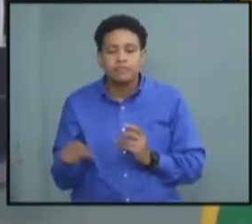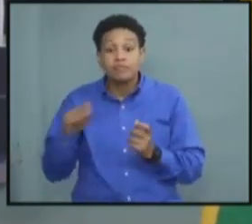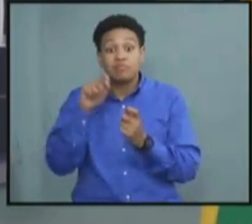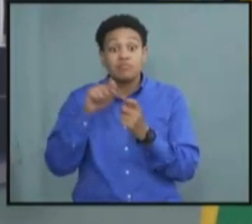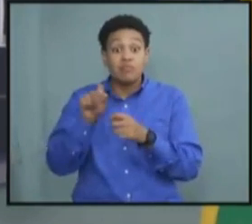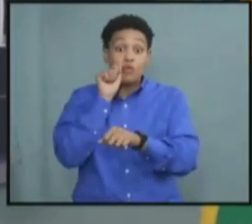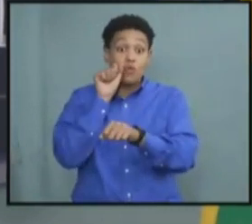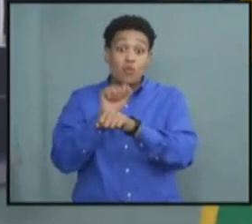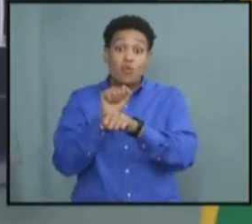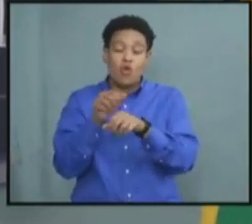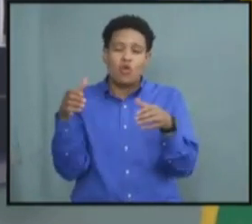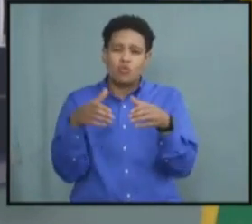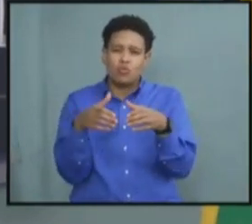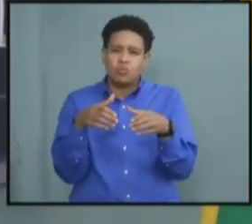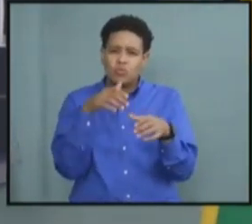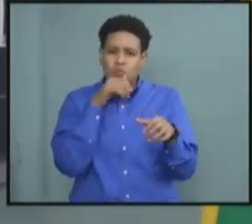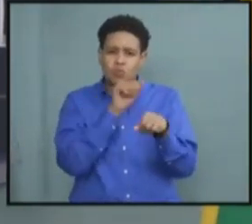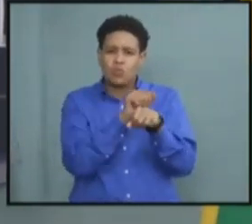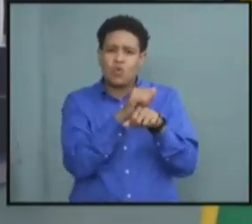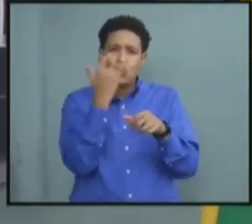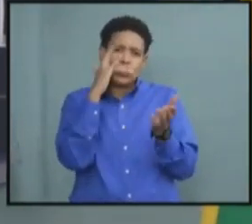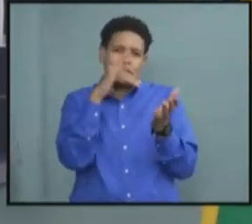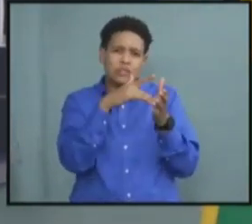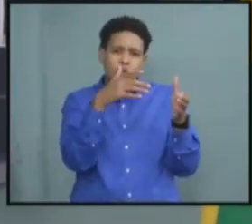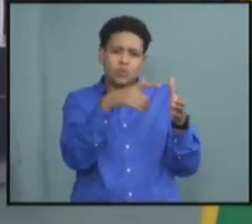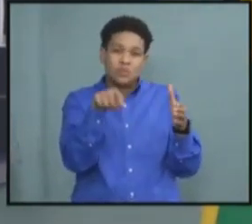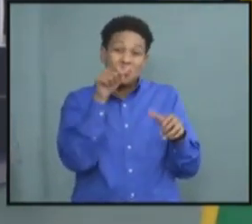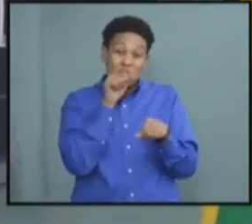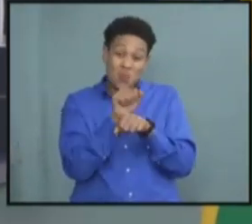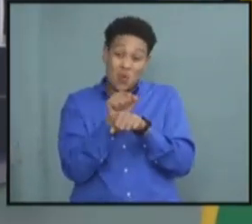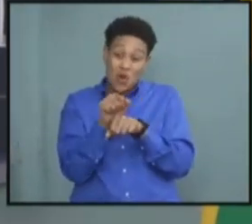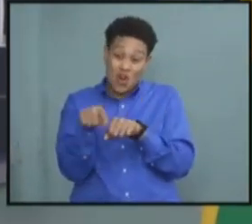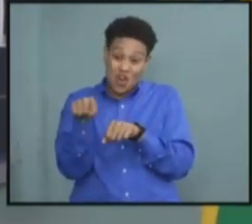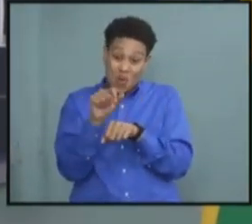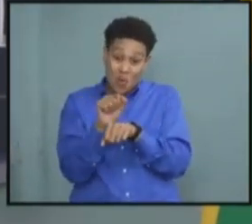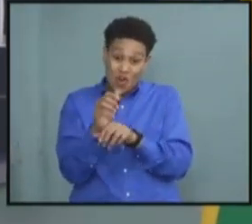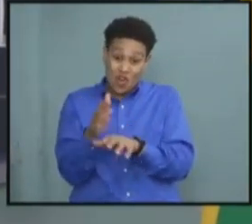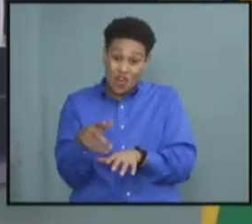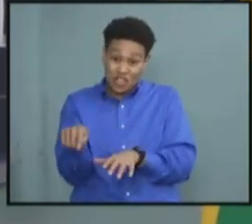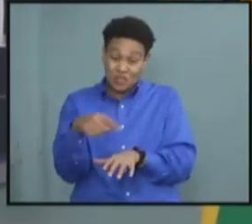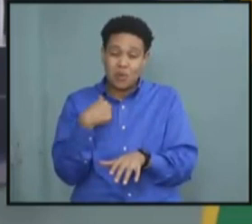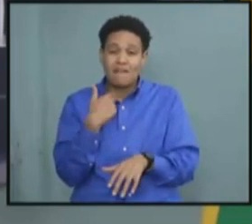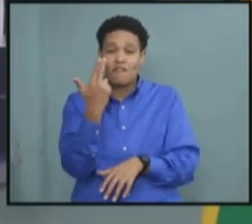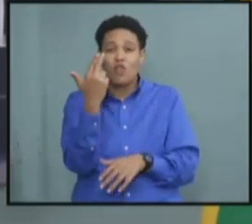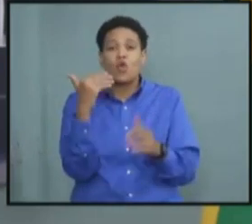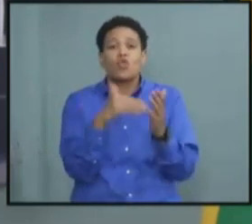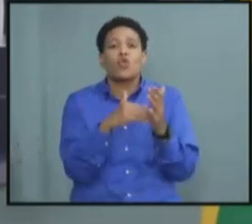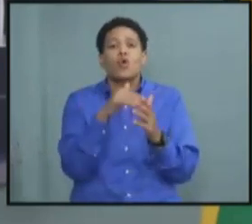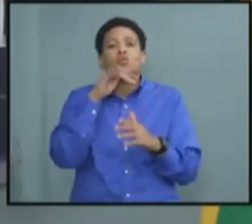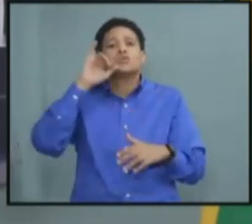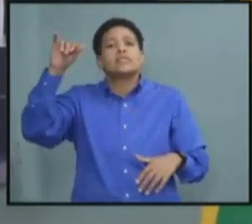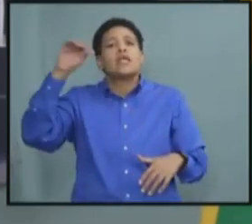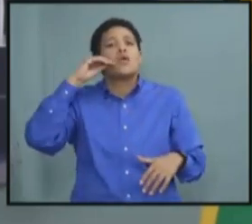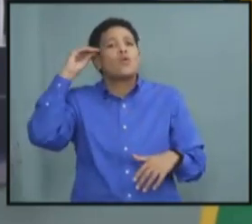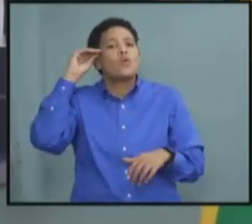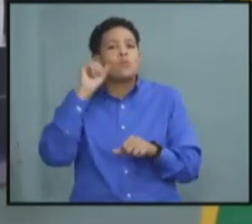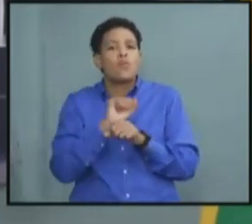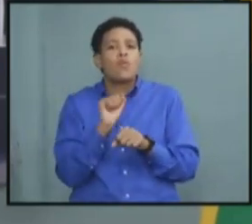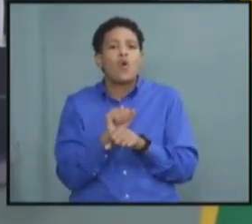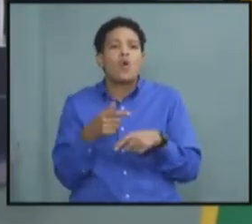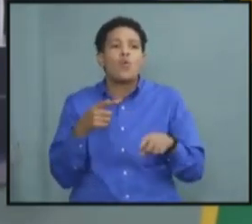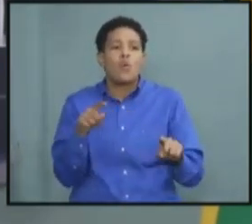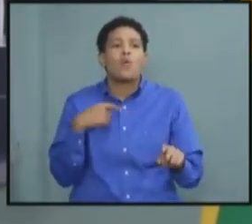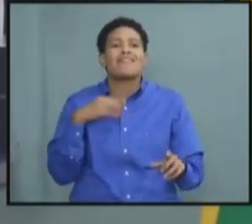workforce within the BPO sector. So we have 13,000 working from home, while we